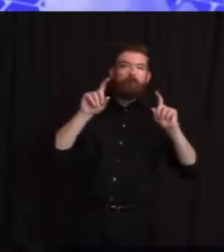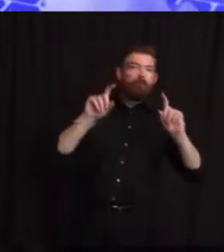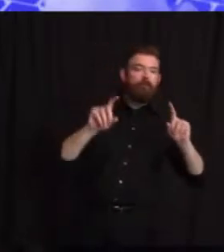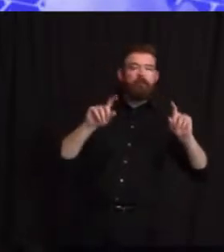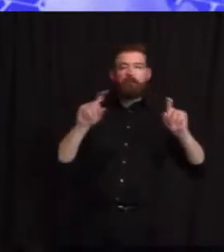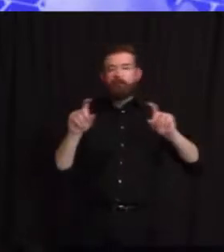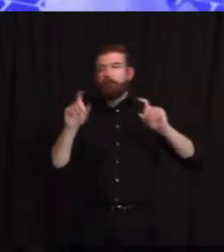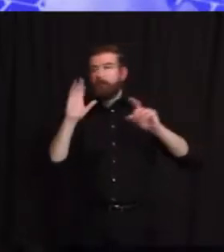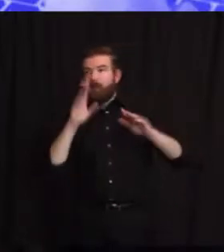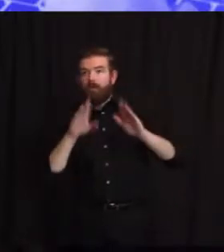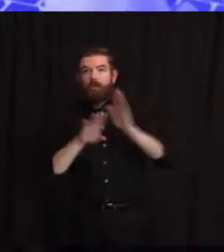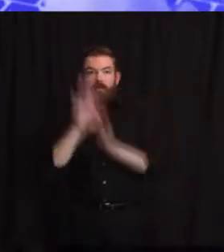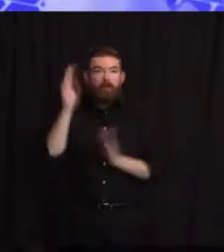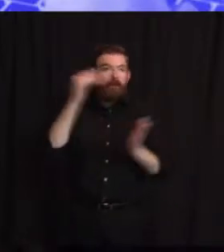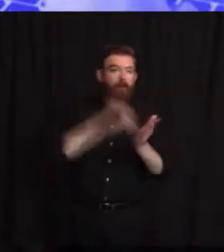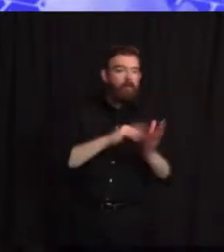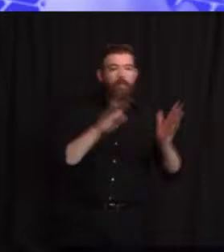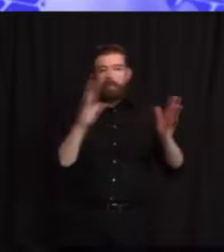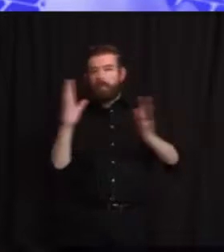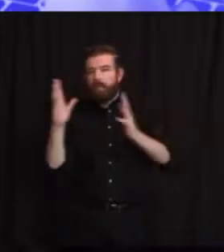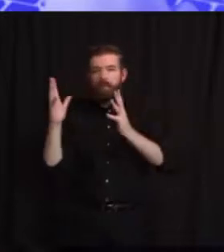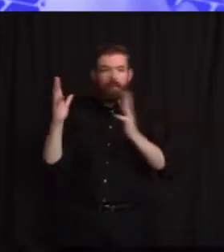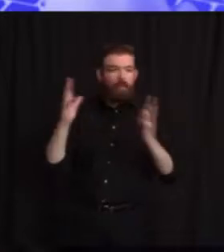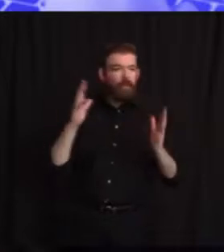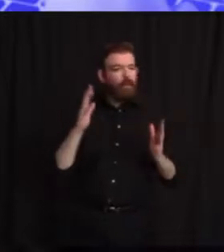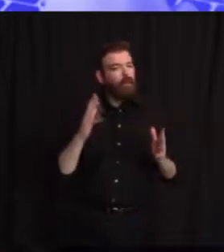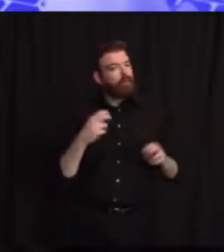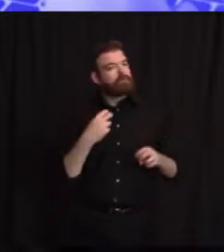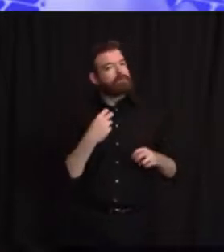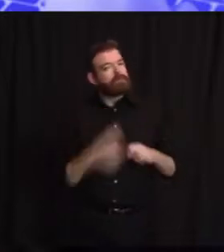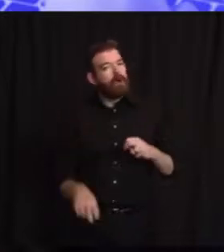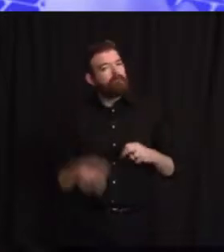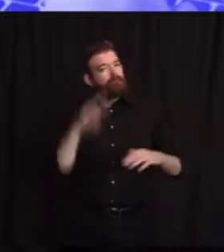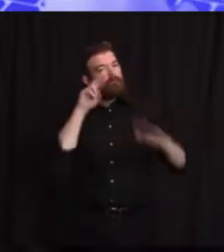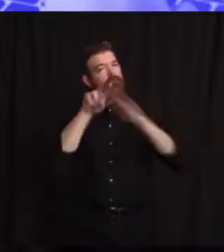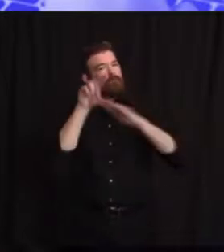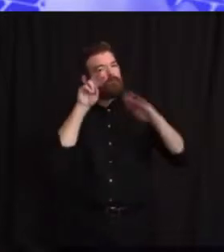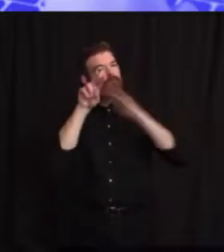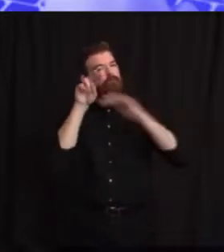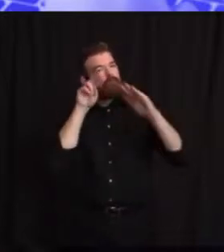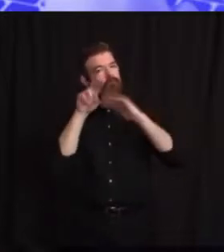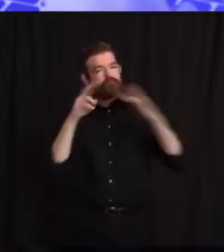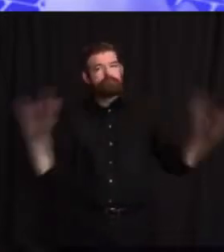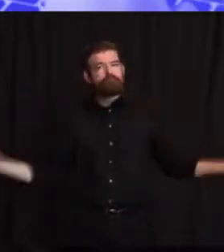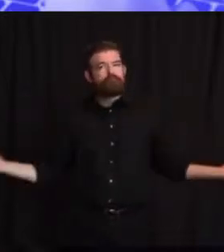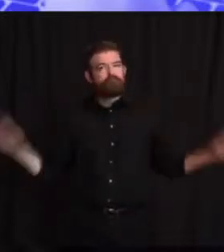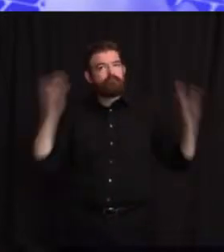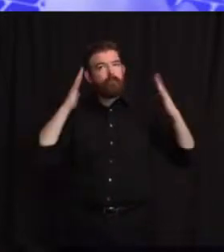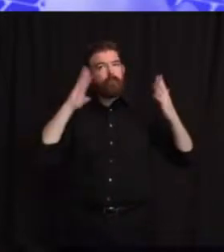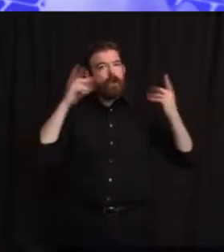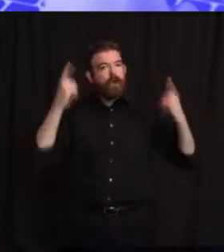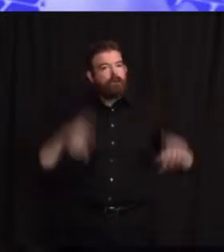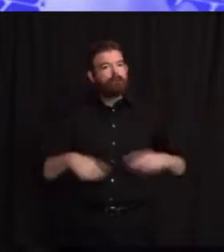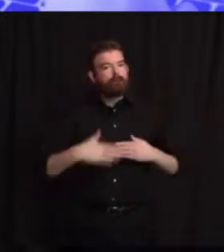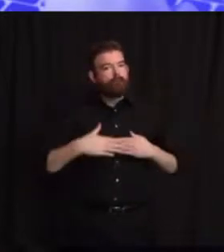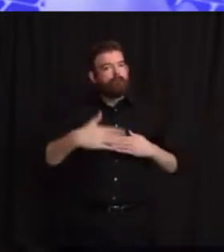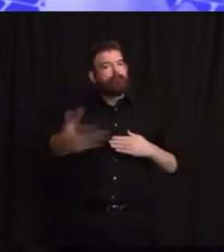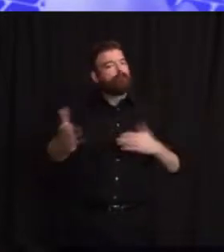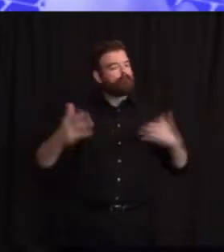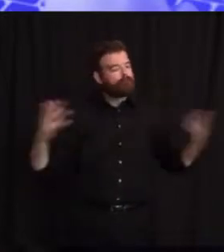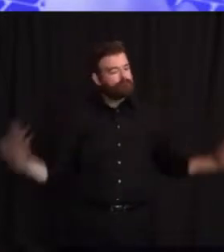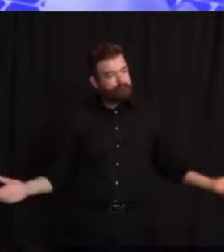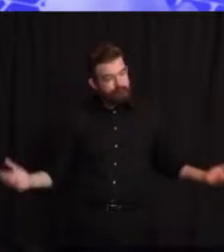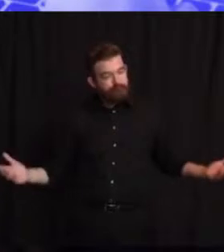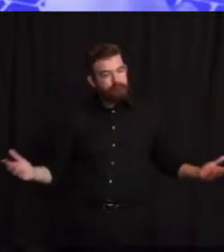revenue forecast is difficult in the best of circumstances because we just really have no precedent for this. But if